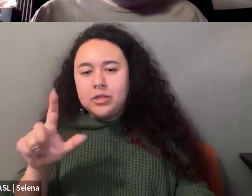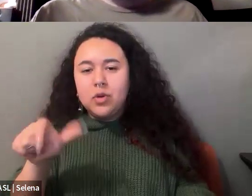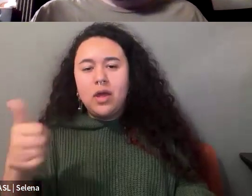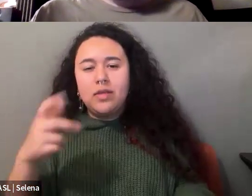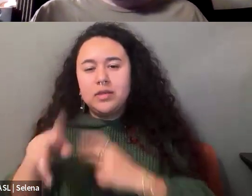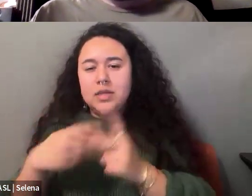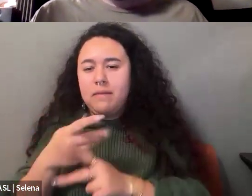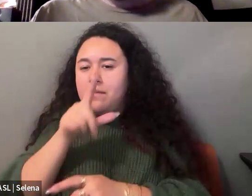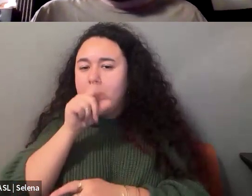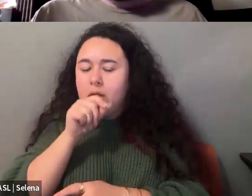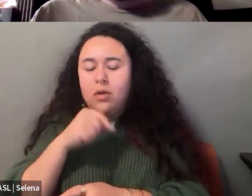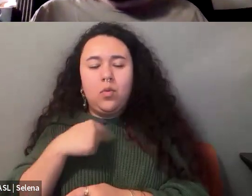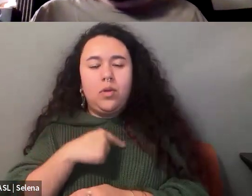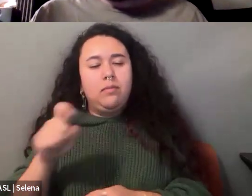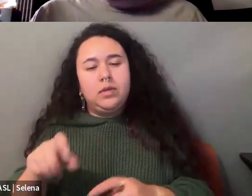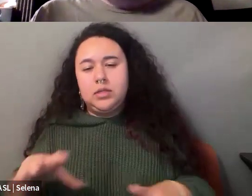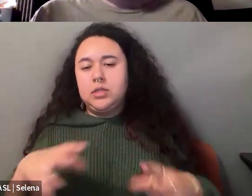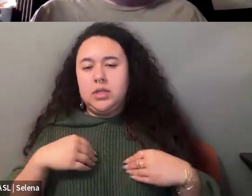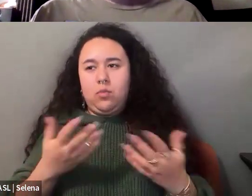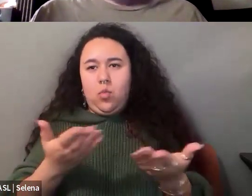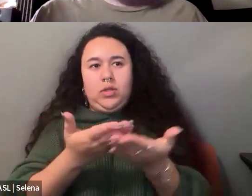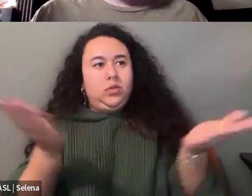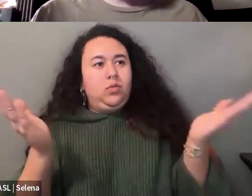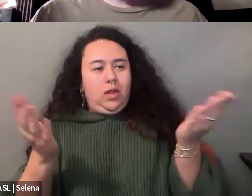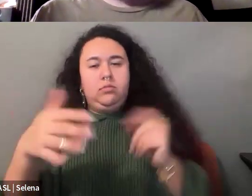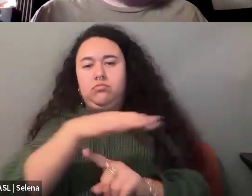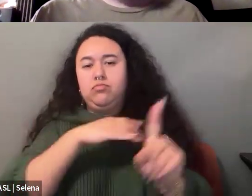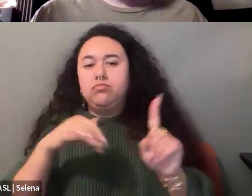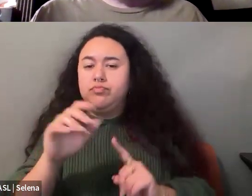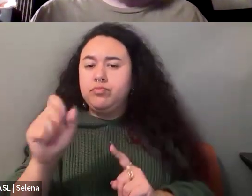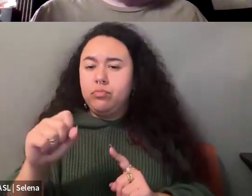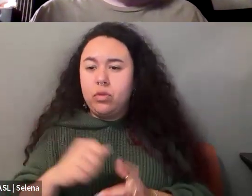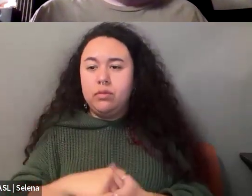we just need to kind of accept what is around. And